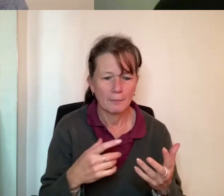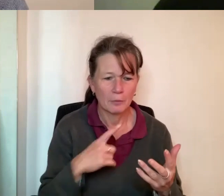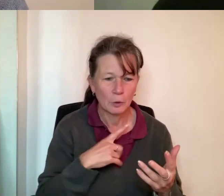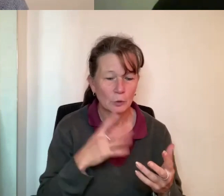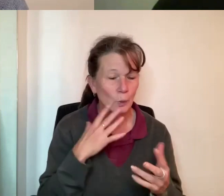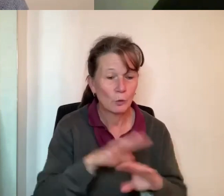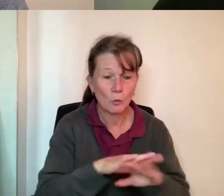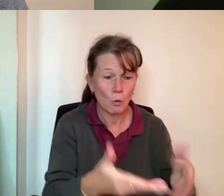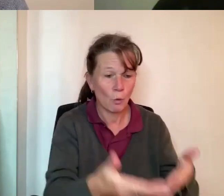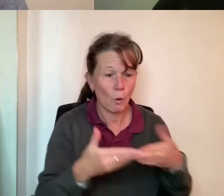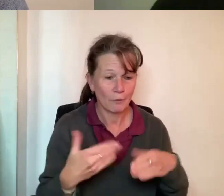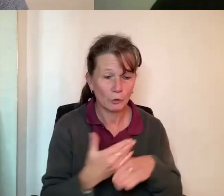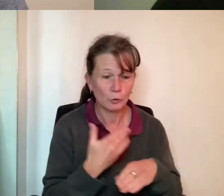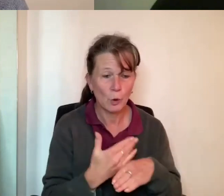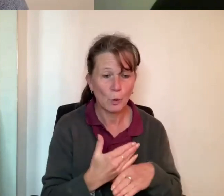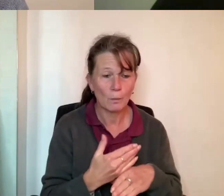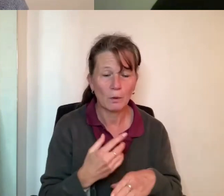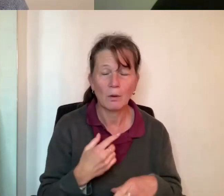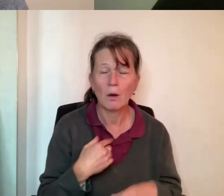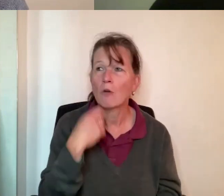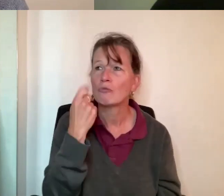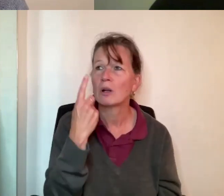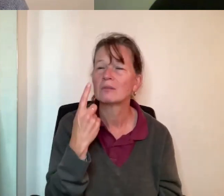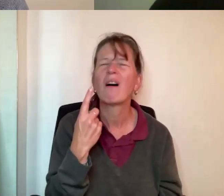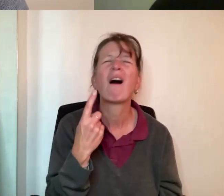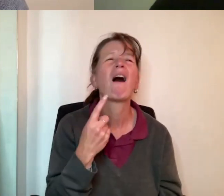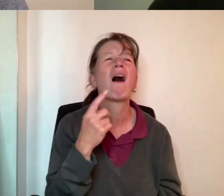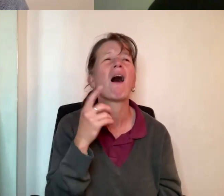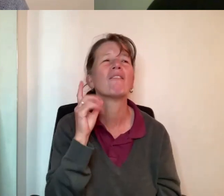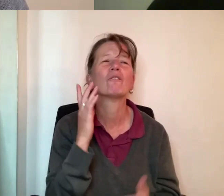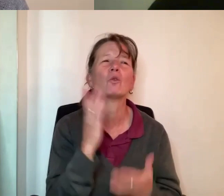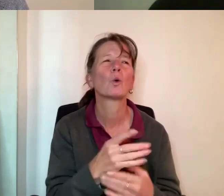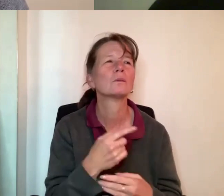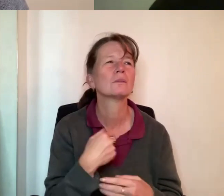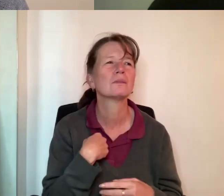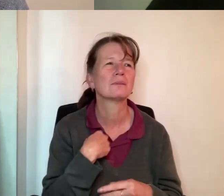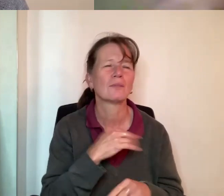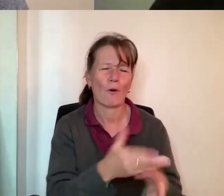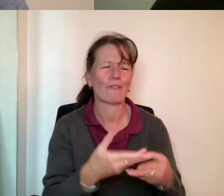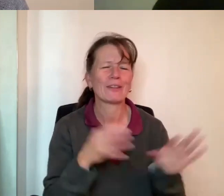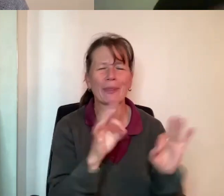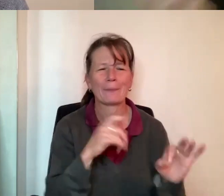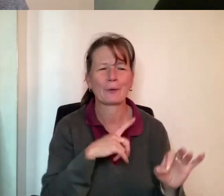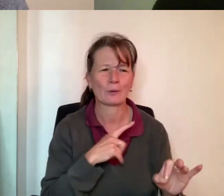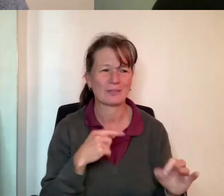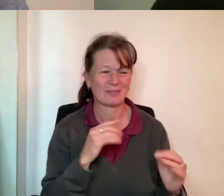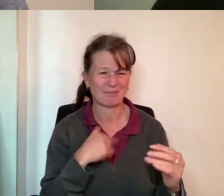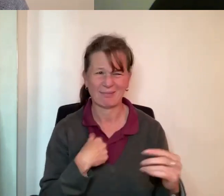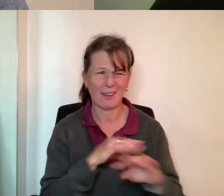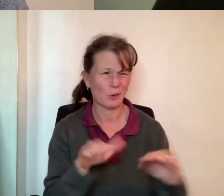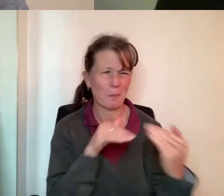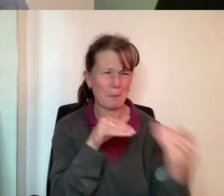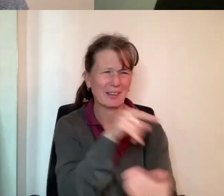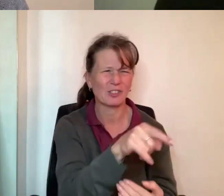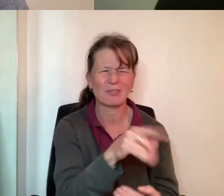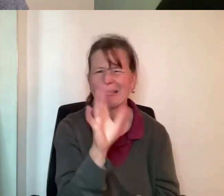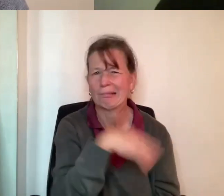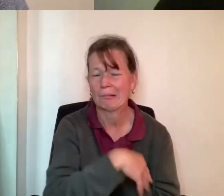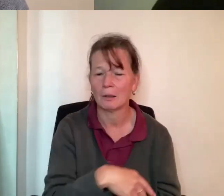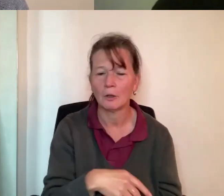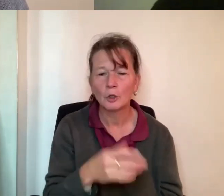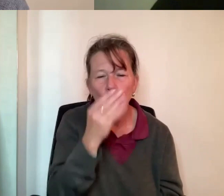you realize, of course, I didn't get that because that's not who I am. That's not what I'm supposed to have, or whatever it is. You learn something about